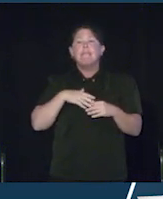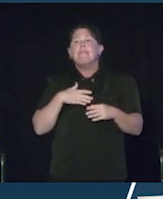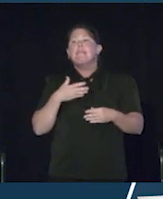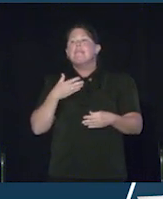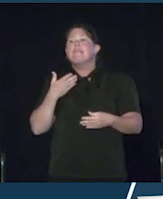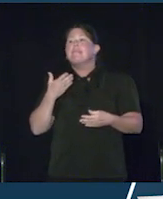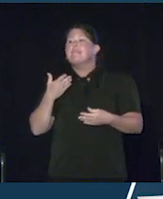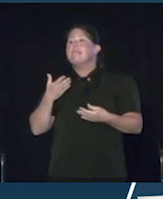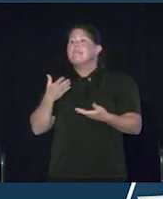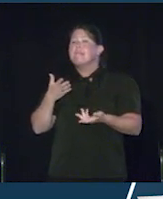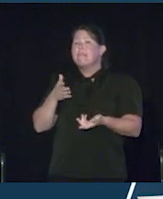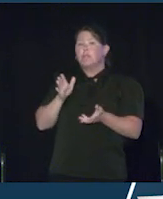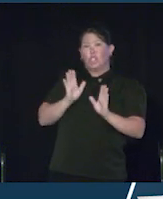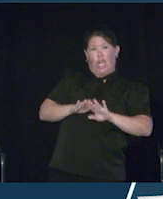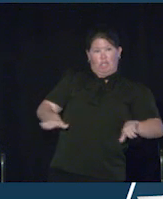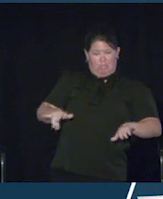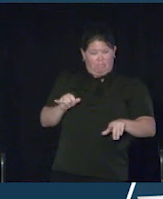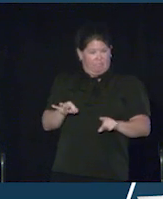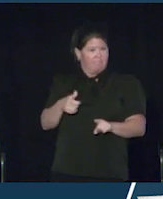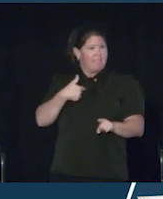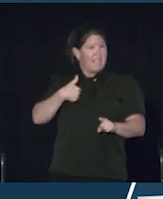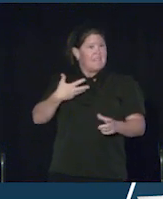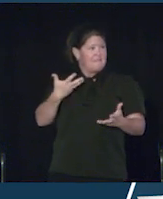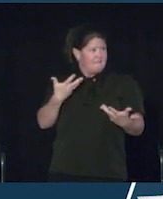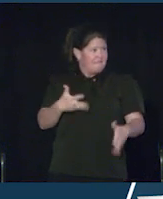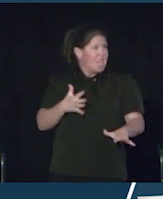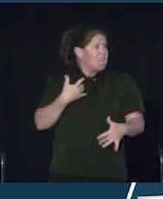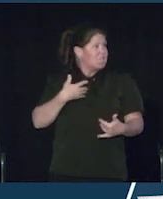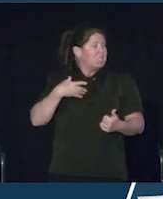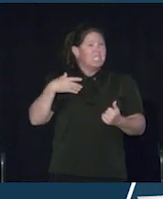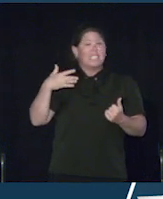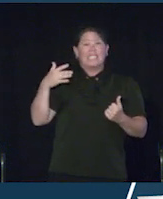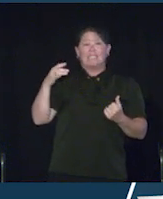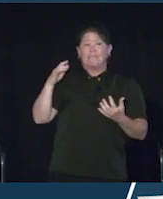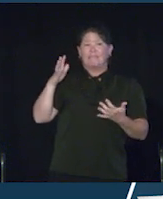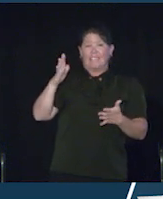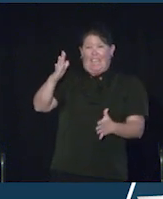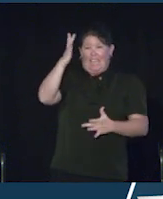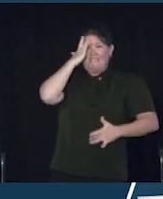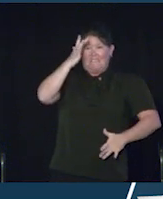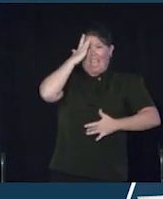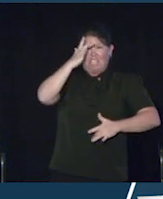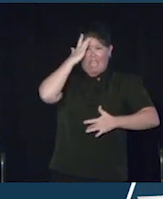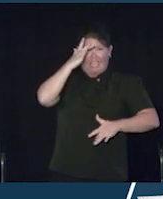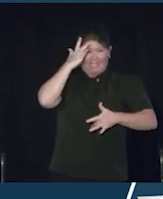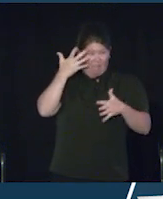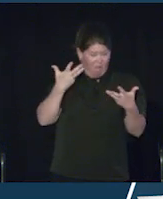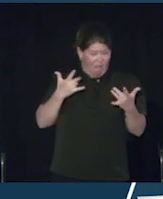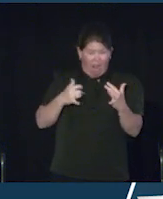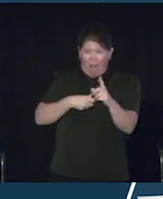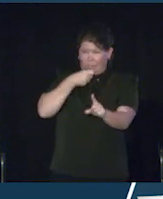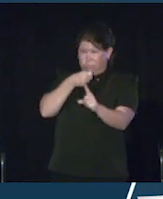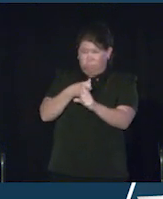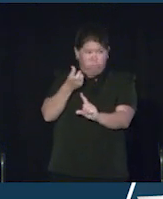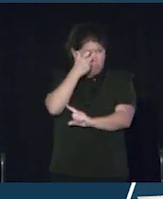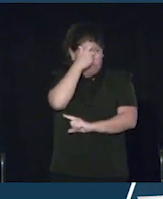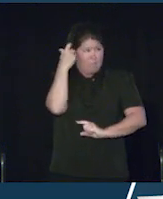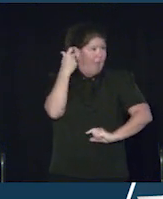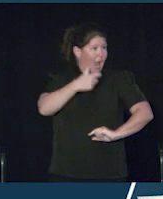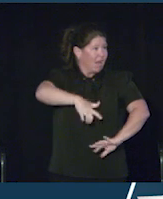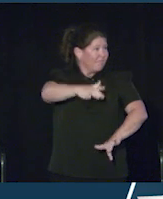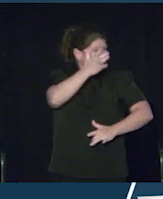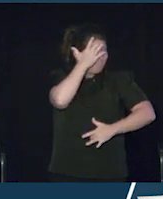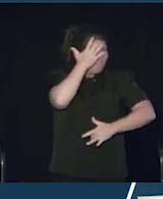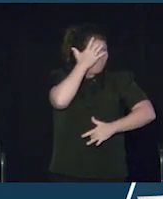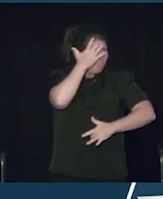have survived a catastrophic infectious or traumatic illness, a child with a parent or guardian with a